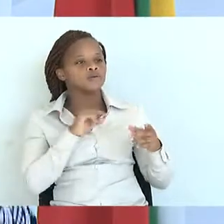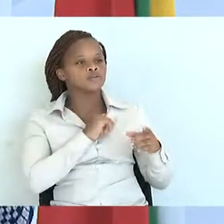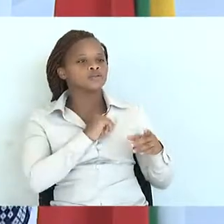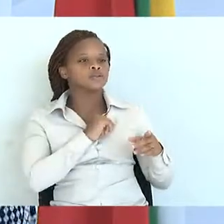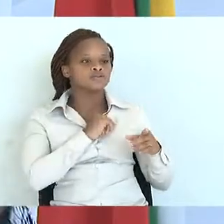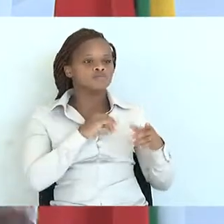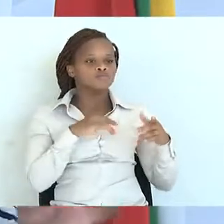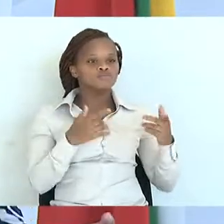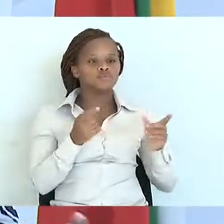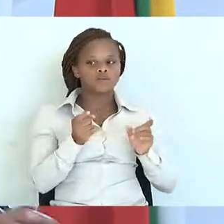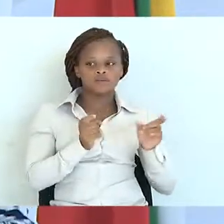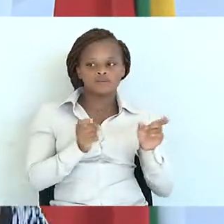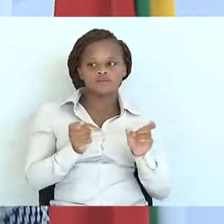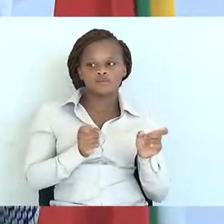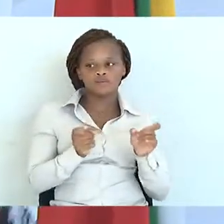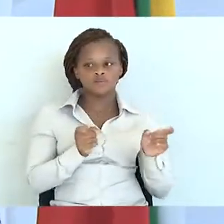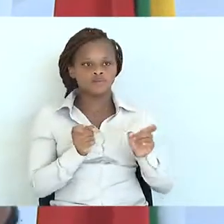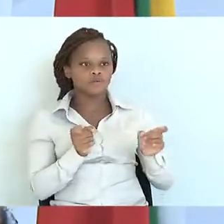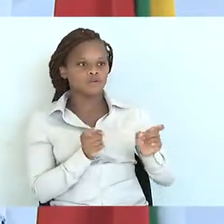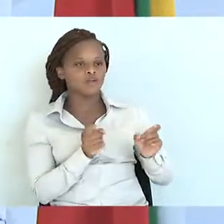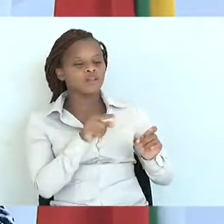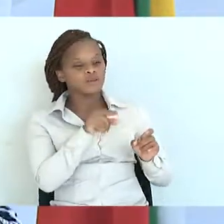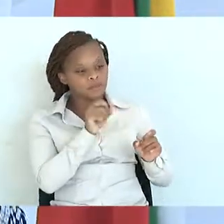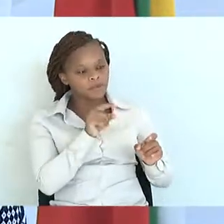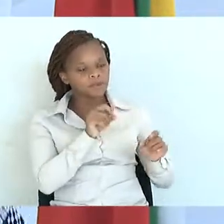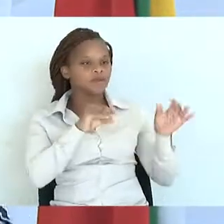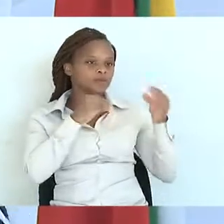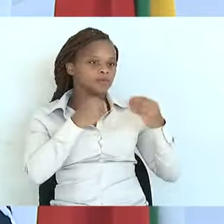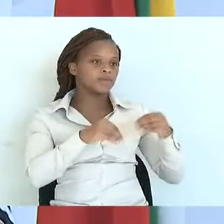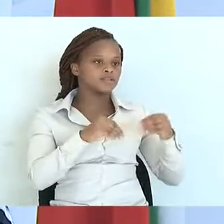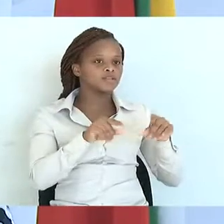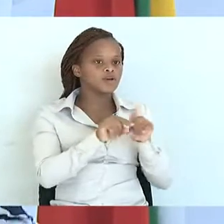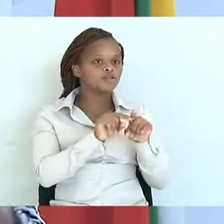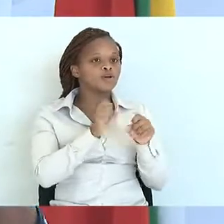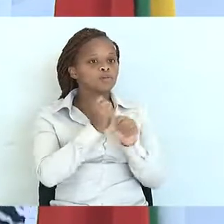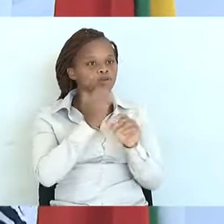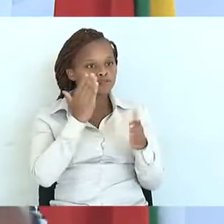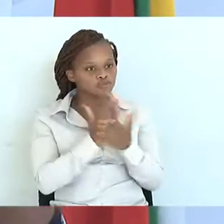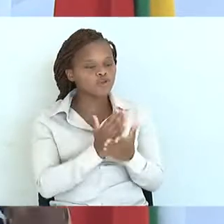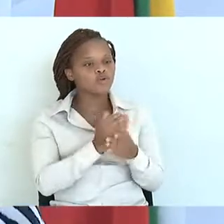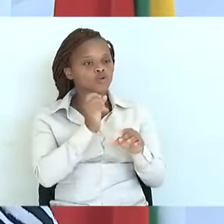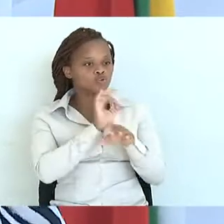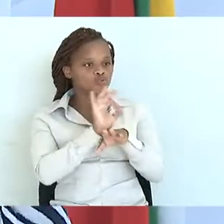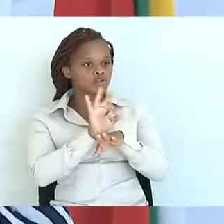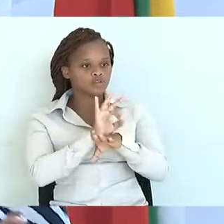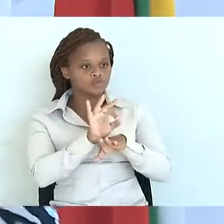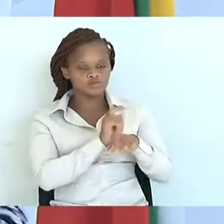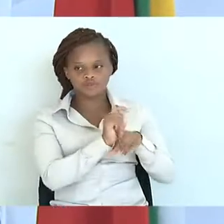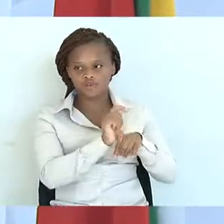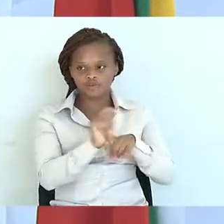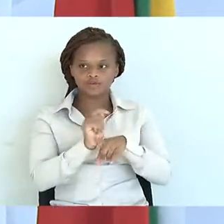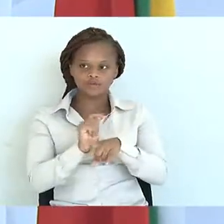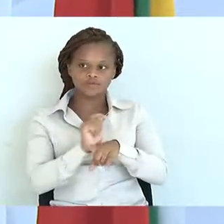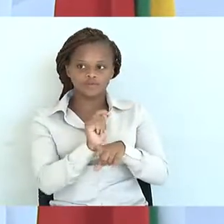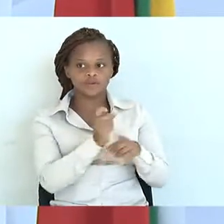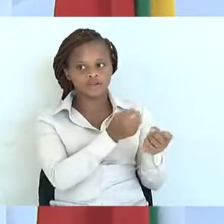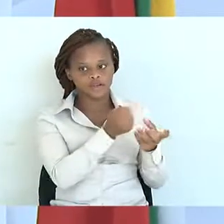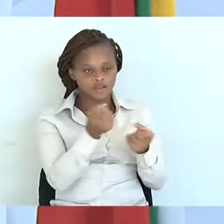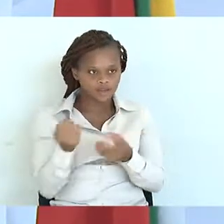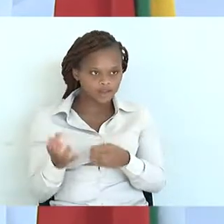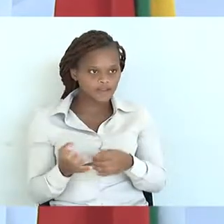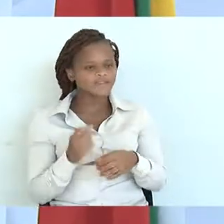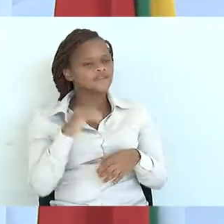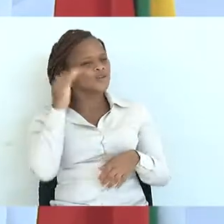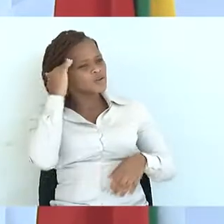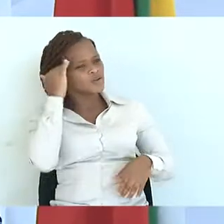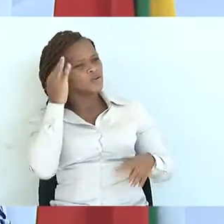facilitate the cooperatives and how do we make sure ukuthi they are trained so that bazo provide the service. You know, i-cooperative